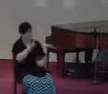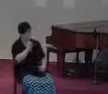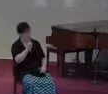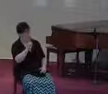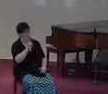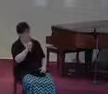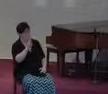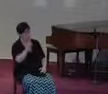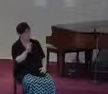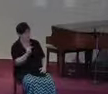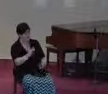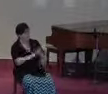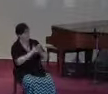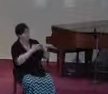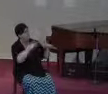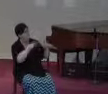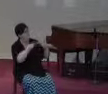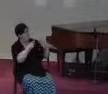responsible.